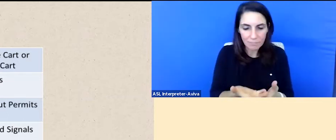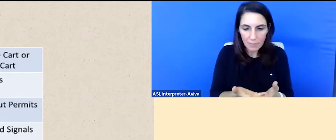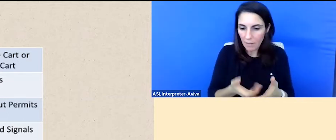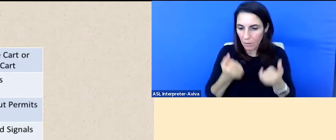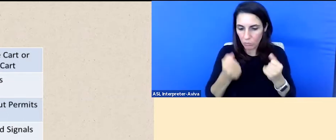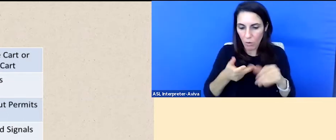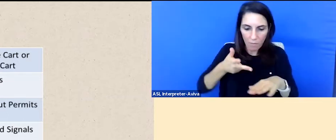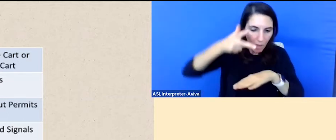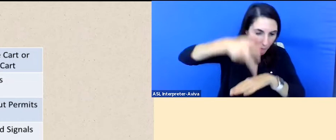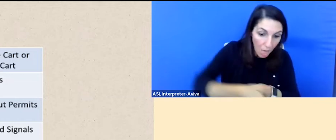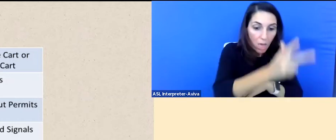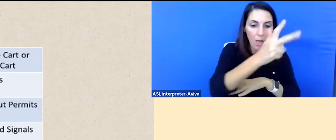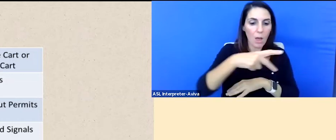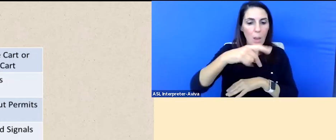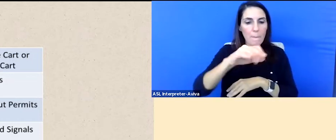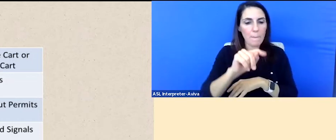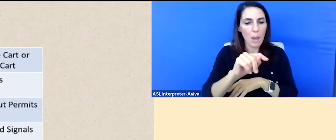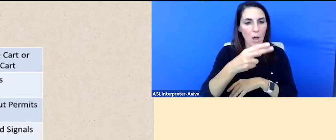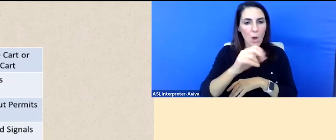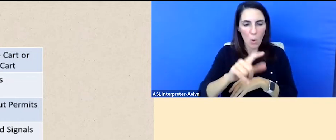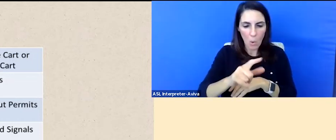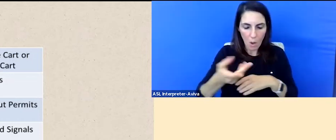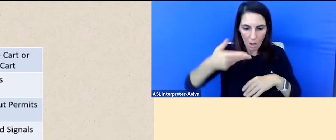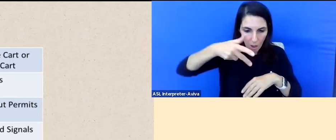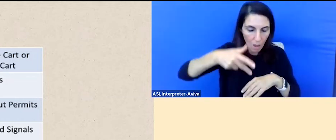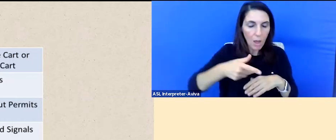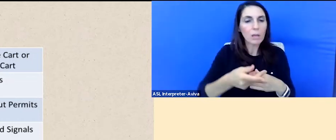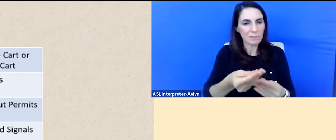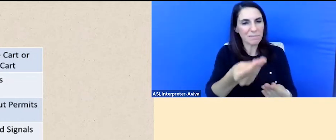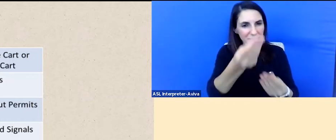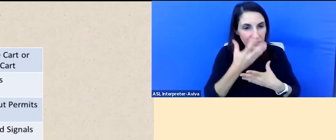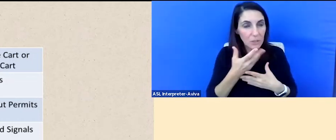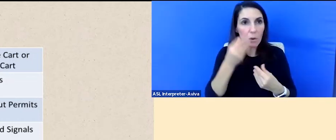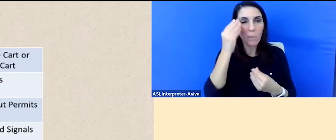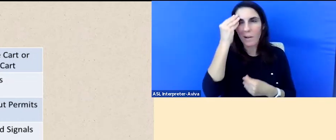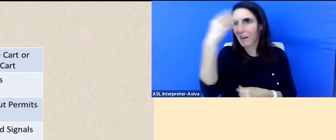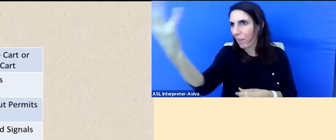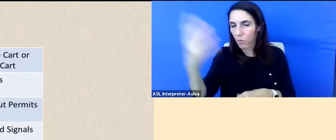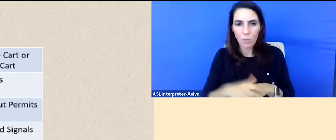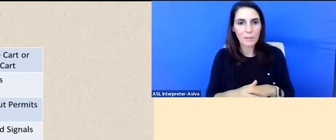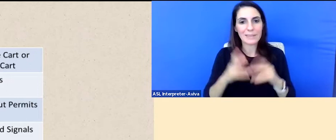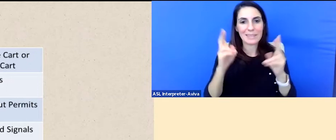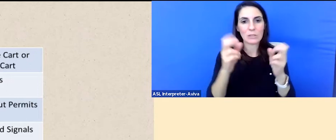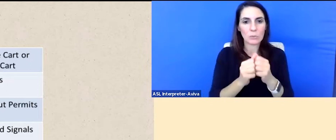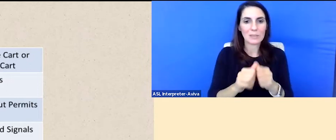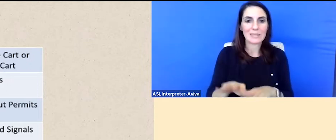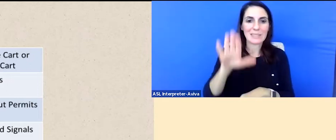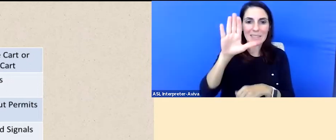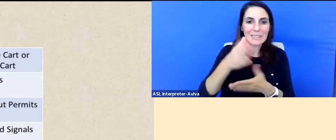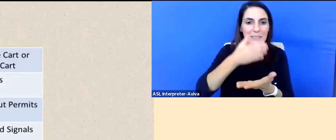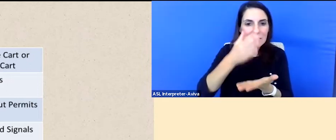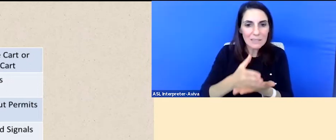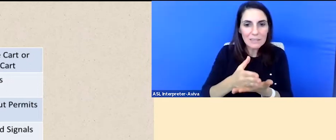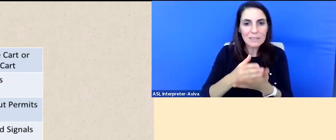report that to us so that we can open reports for our public works team. Issues with stop signs are reported daily